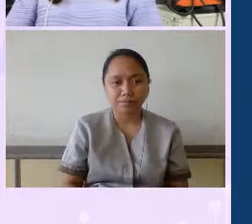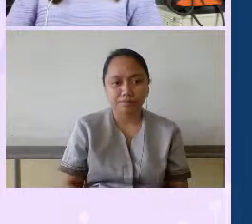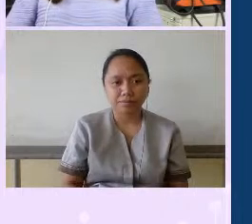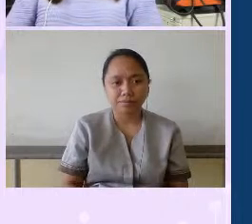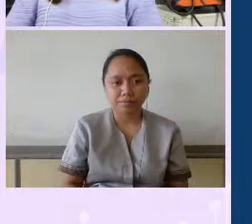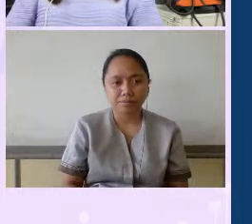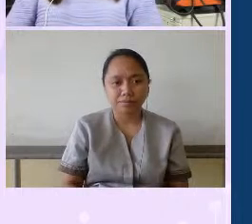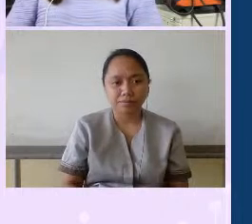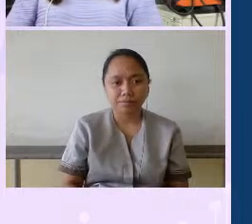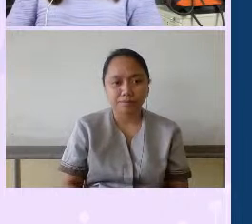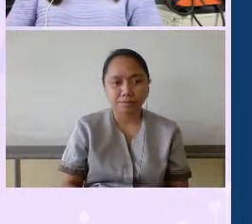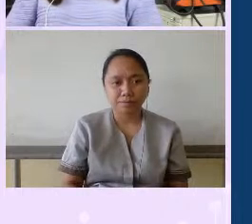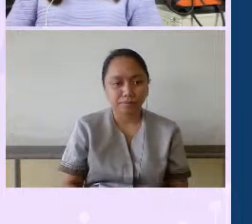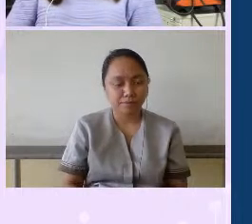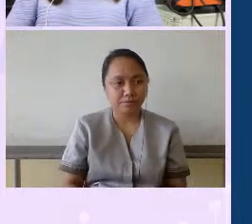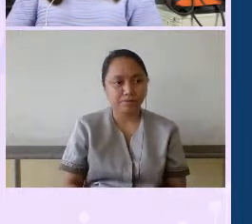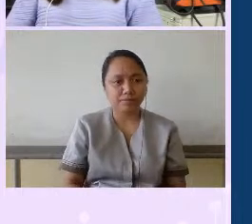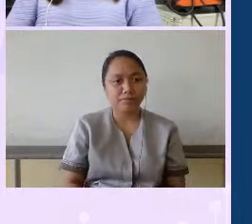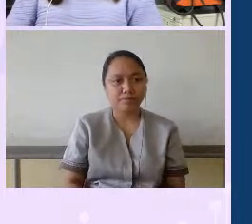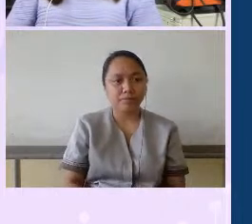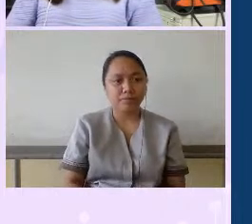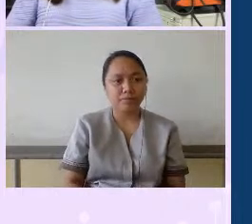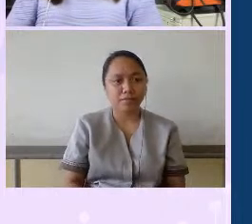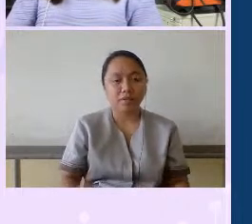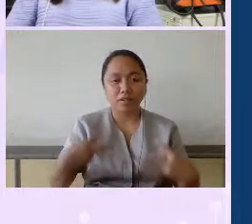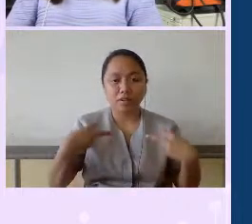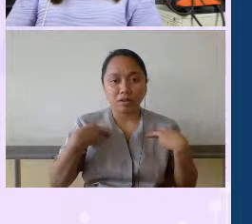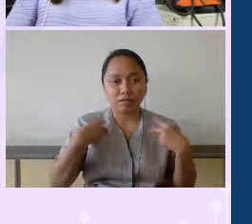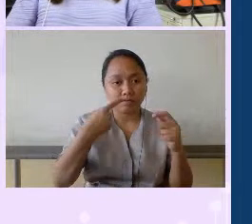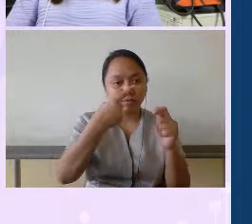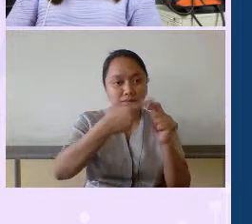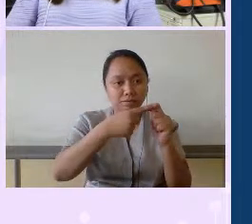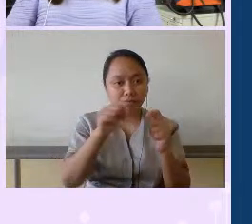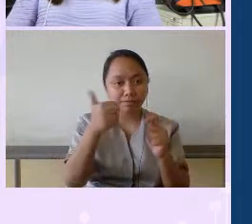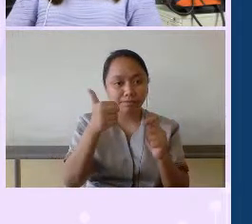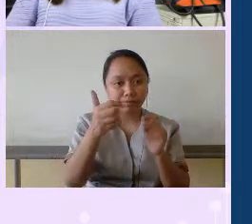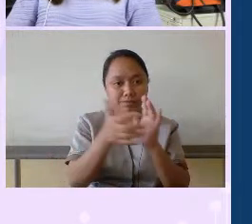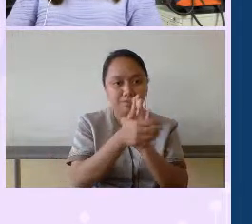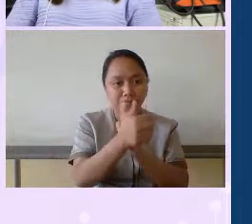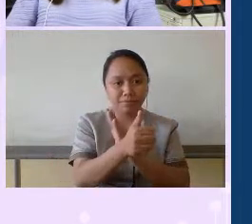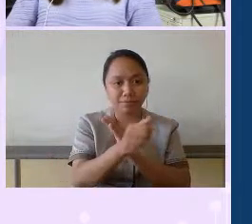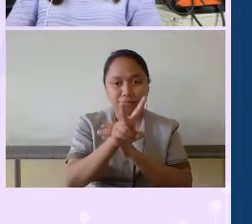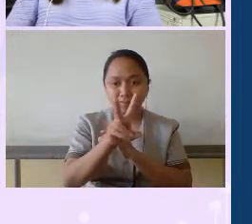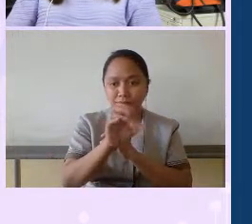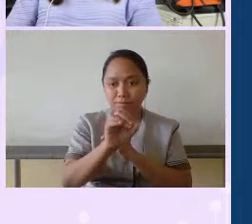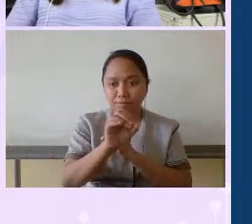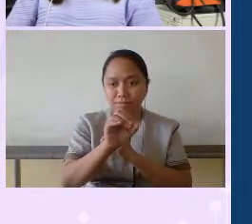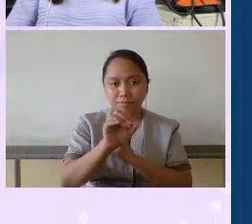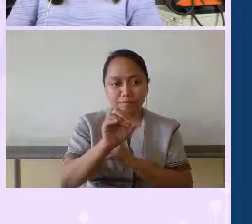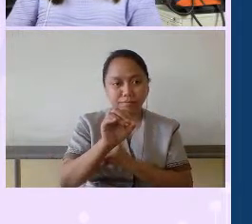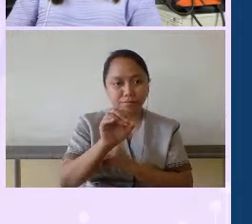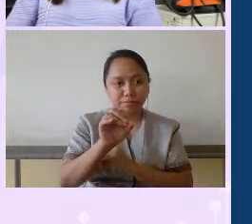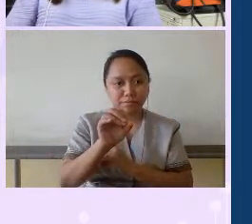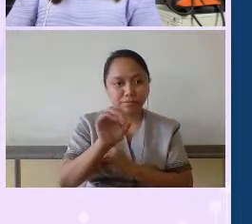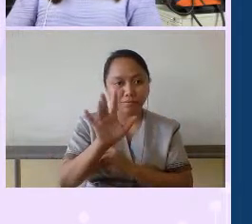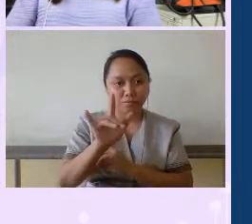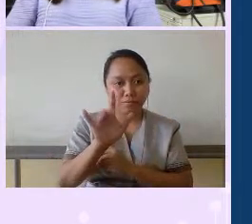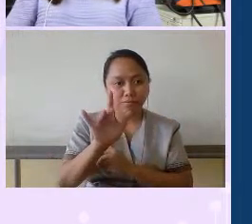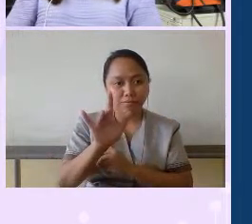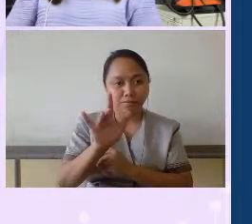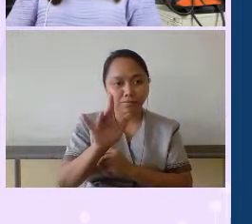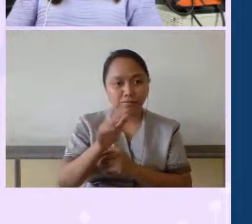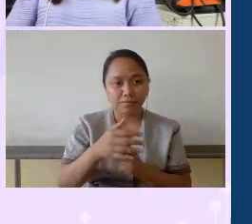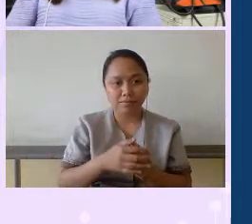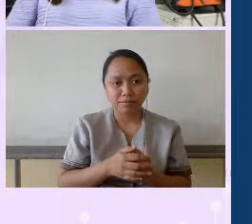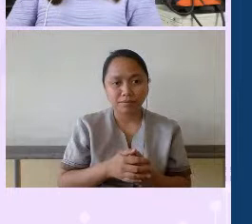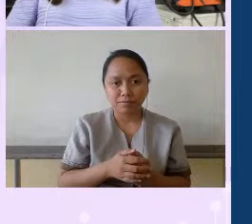Further, with a fast-transforming world of work, dahil ang ating pong labor market ay sadyang very dynamic,